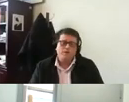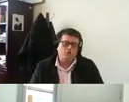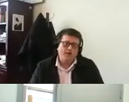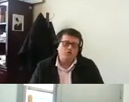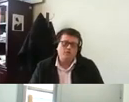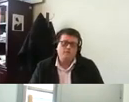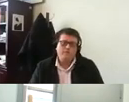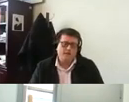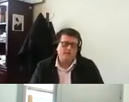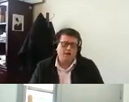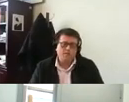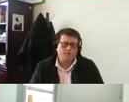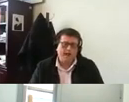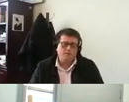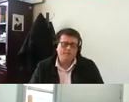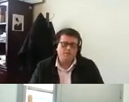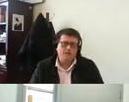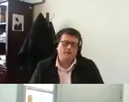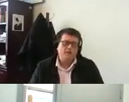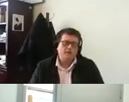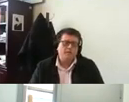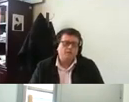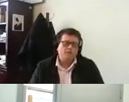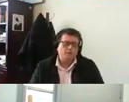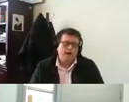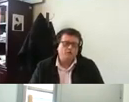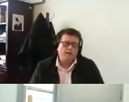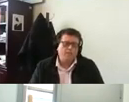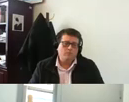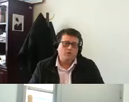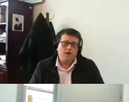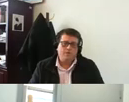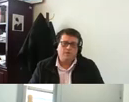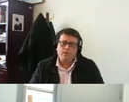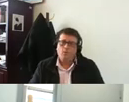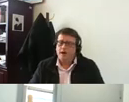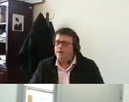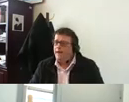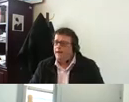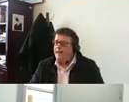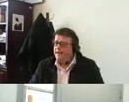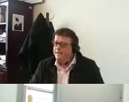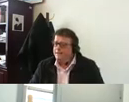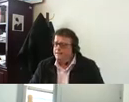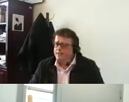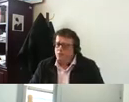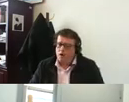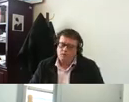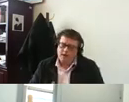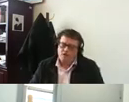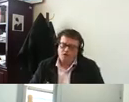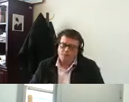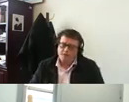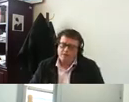starting with a stranger, and we're not starting with a blank sheet. So we're starting from somewhere. And,